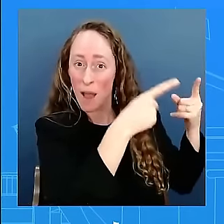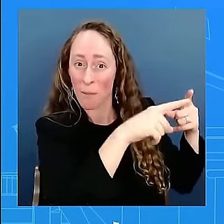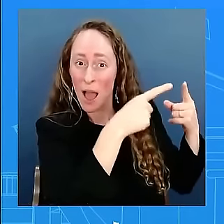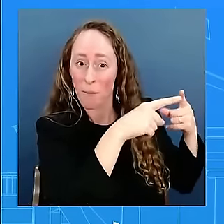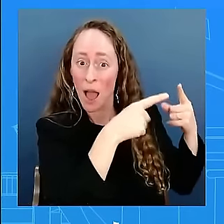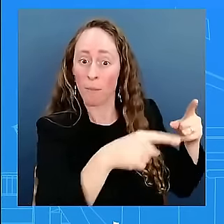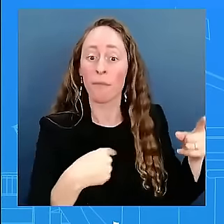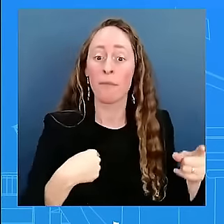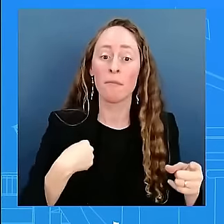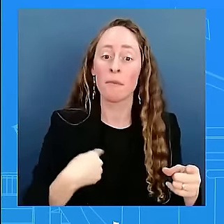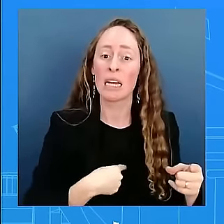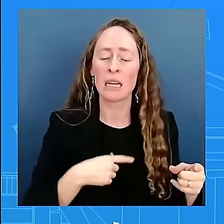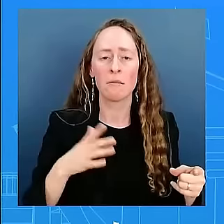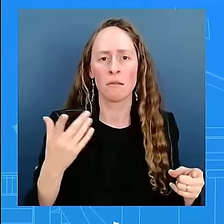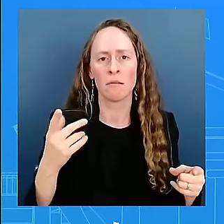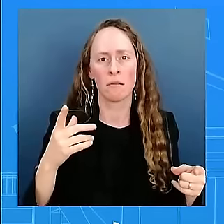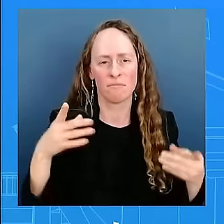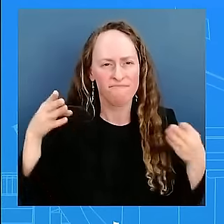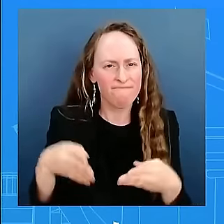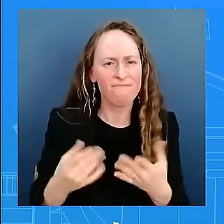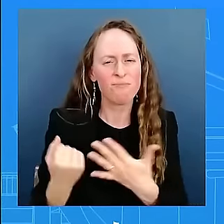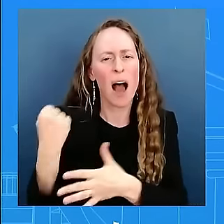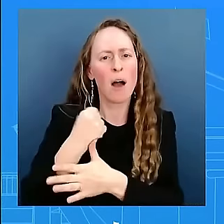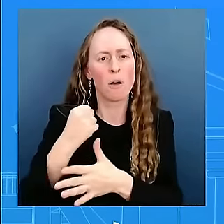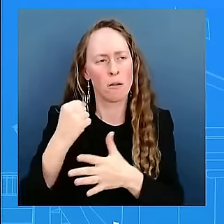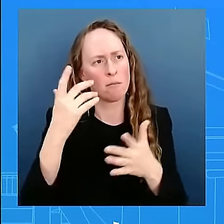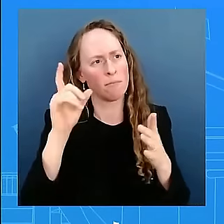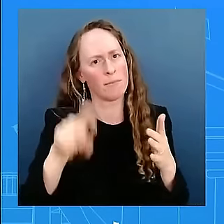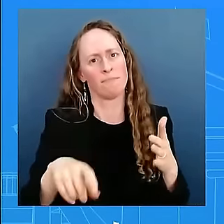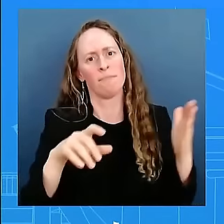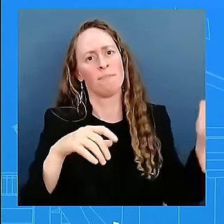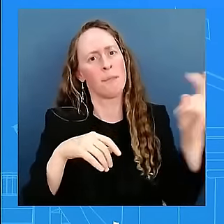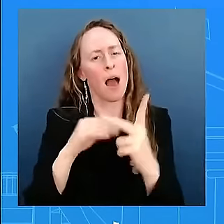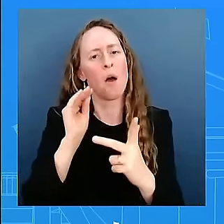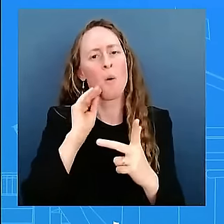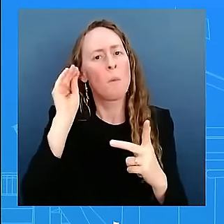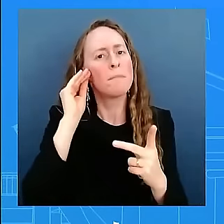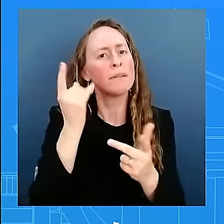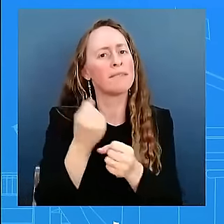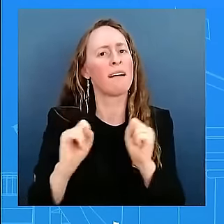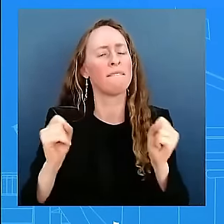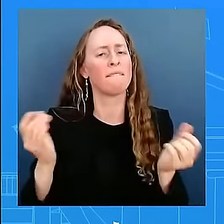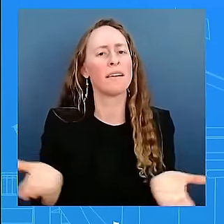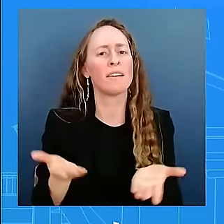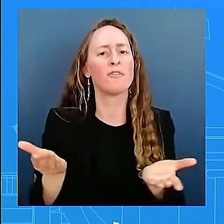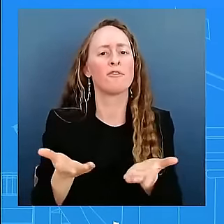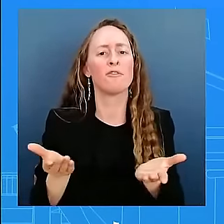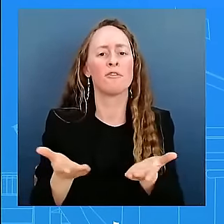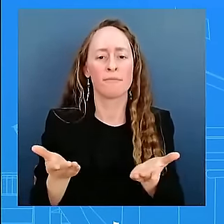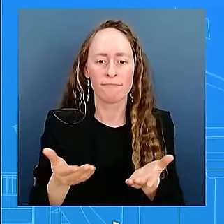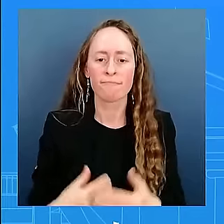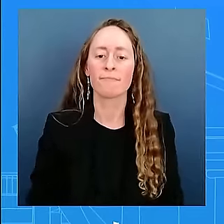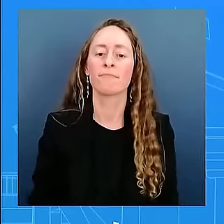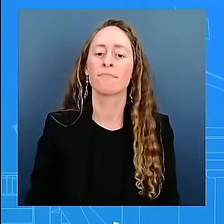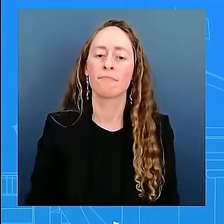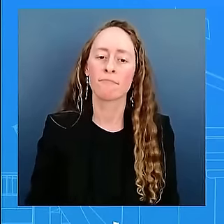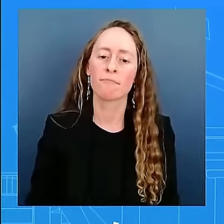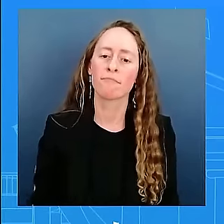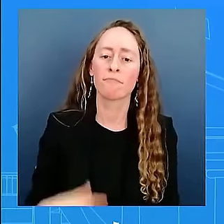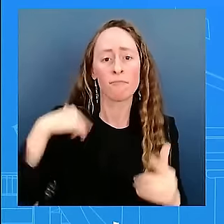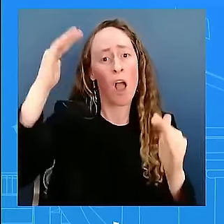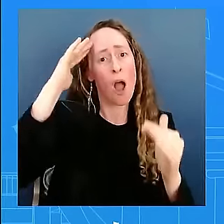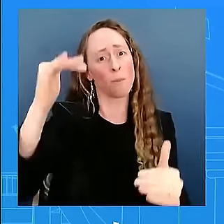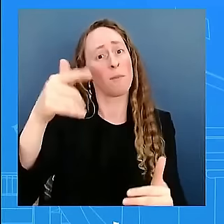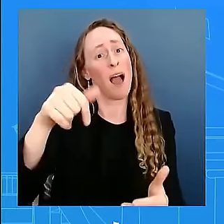we get these Americans home safely. I would hope, as a journalist, you understand that. It